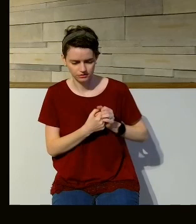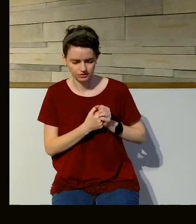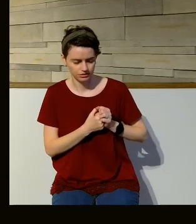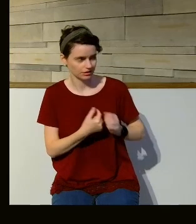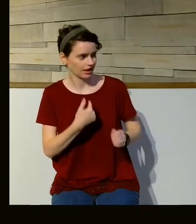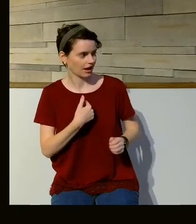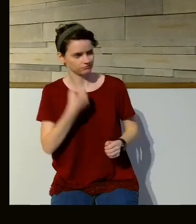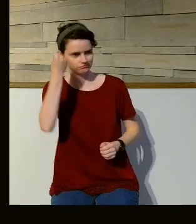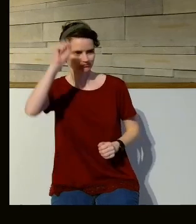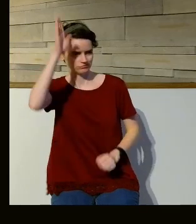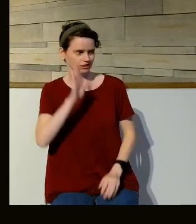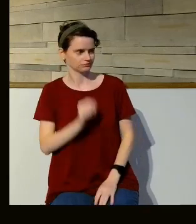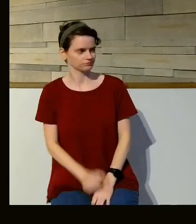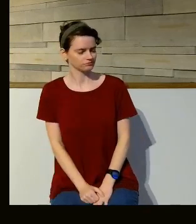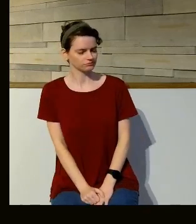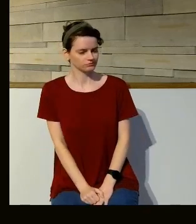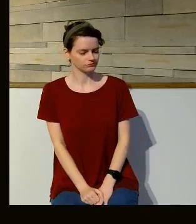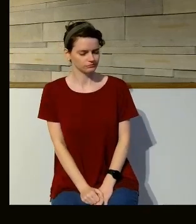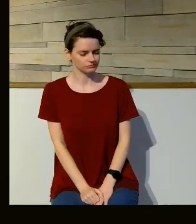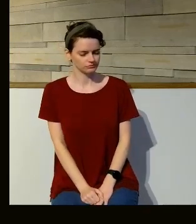He said, I'm an atheist.